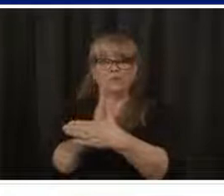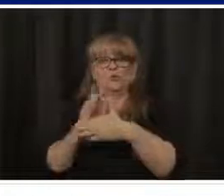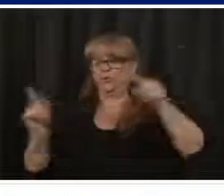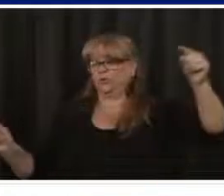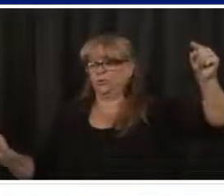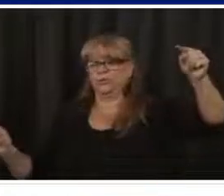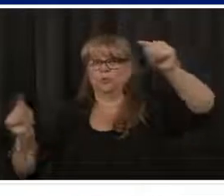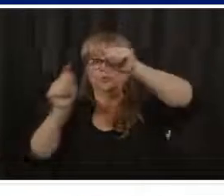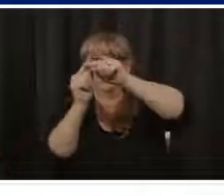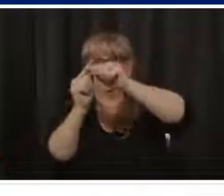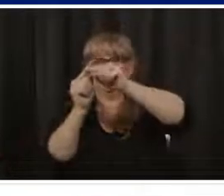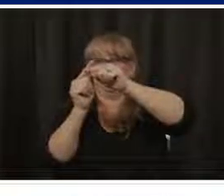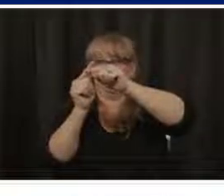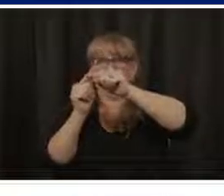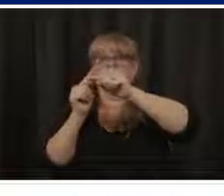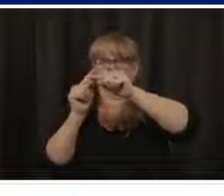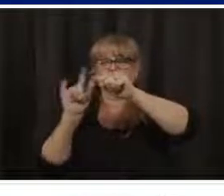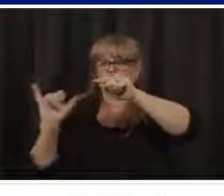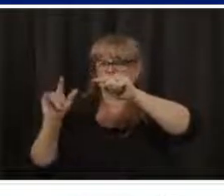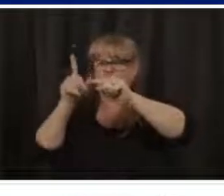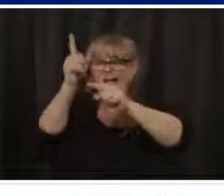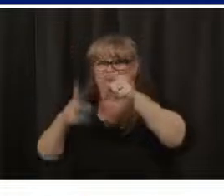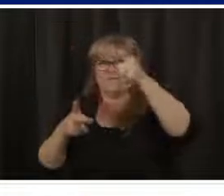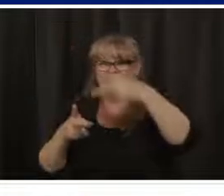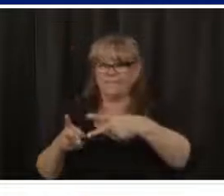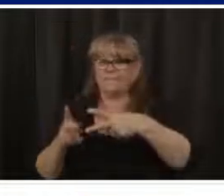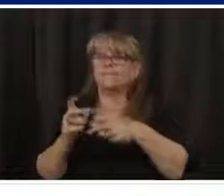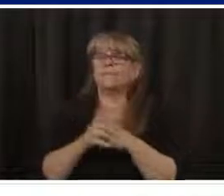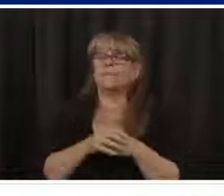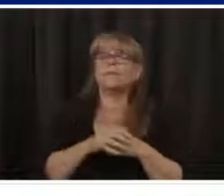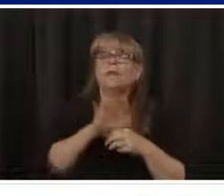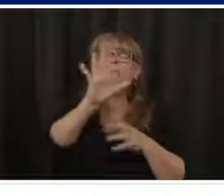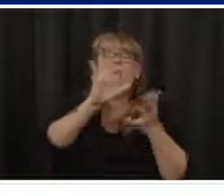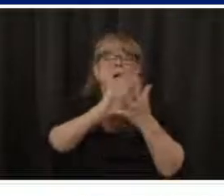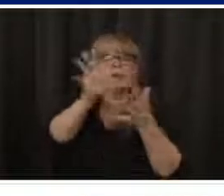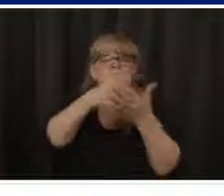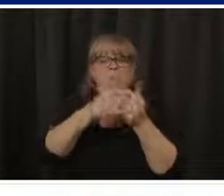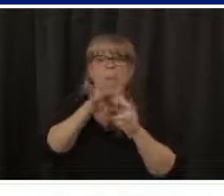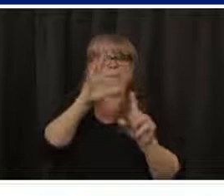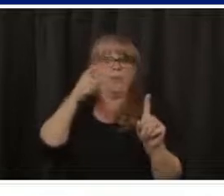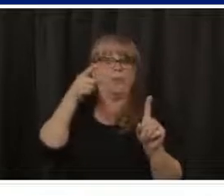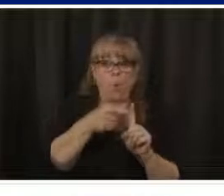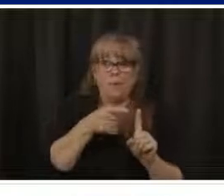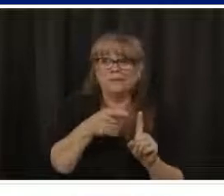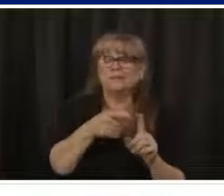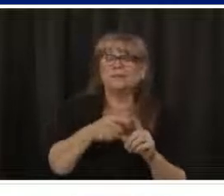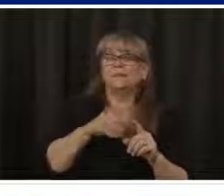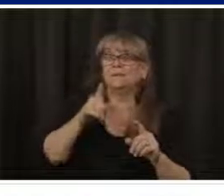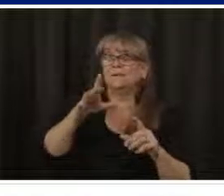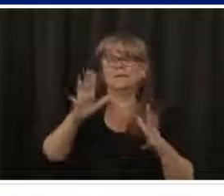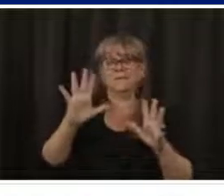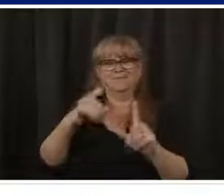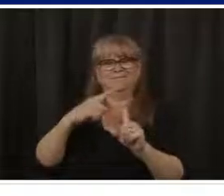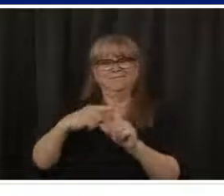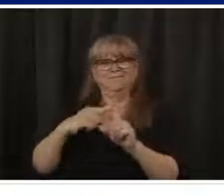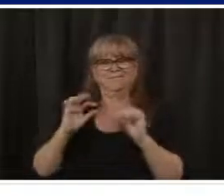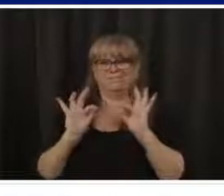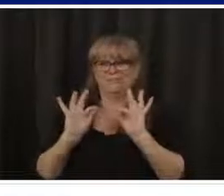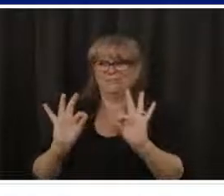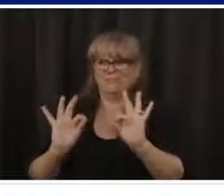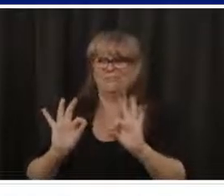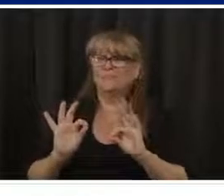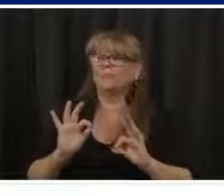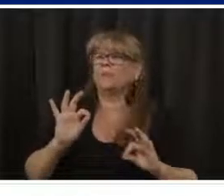rates. So overall, what we're really seeing here is our first clear sign, our first promising indication that we're seeing community level